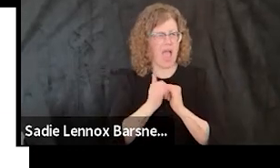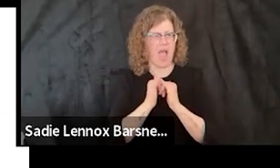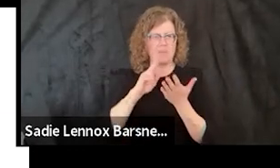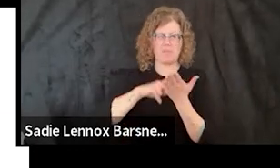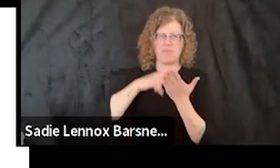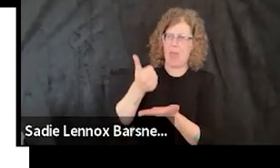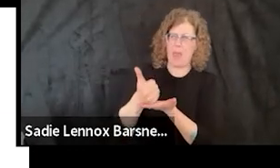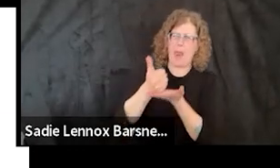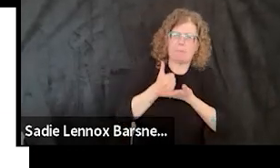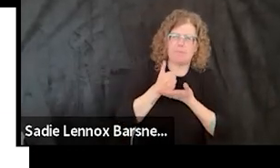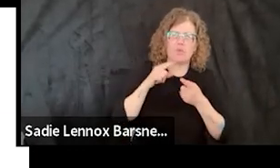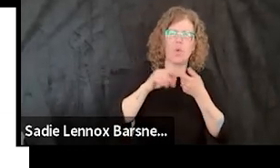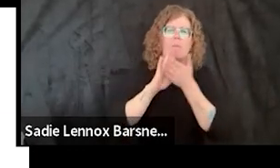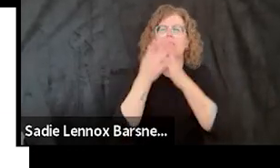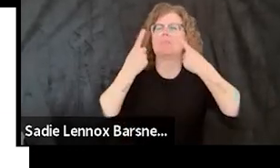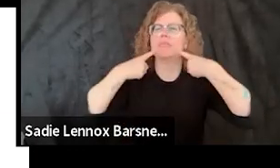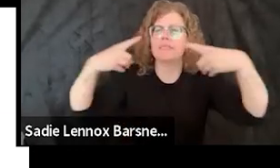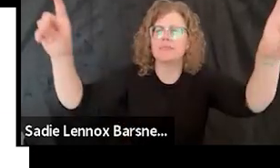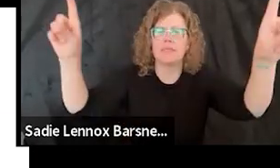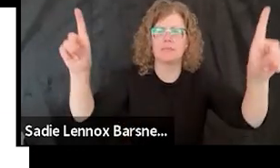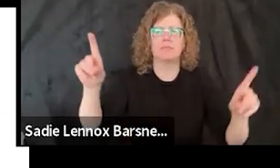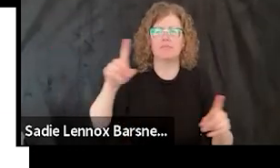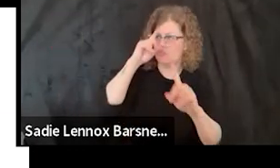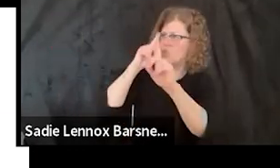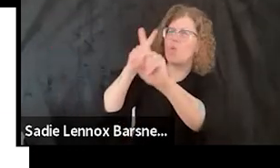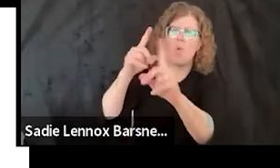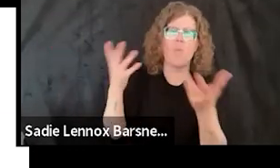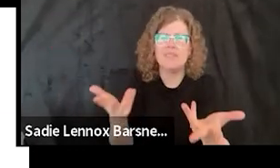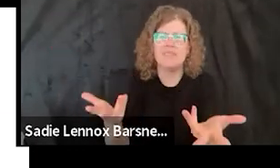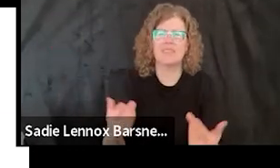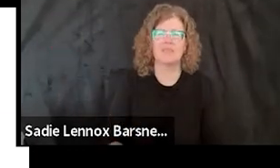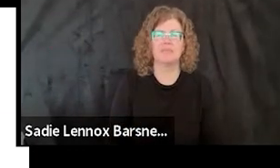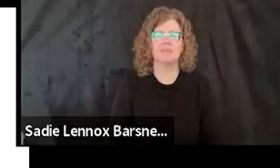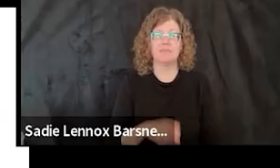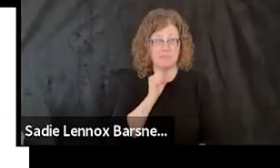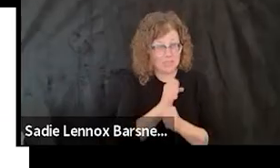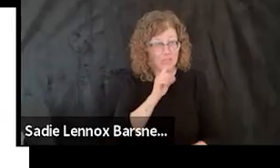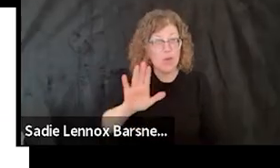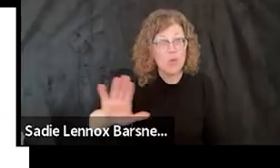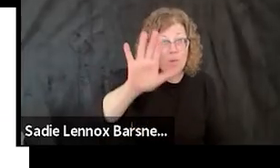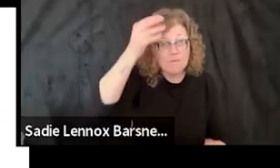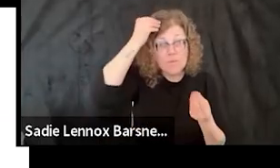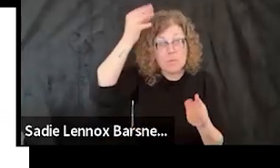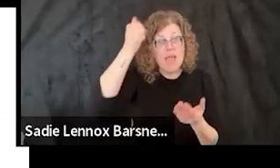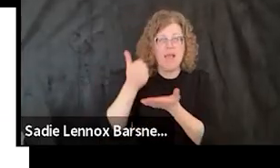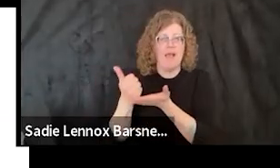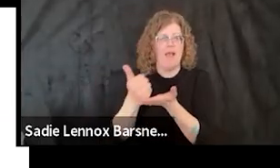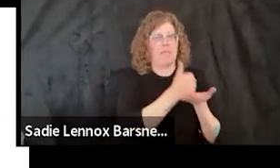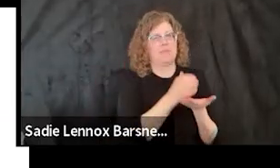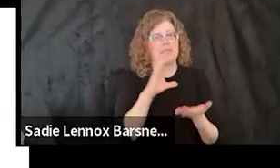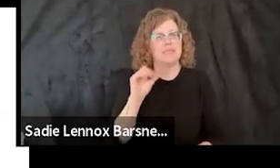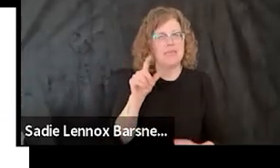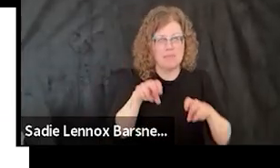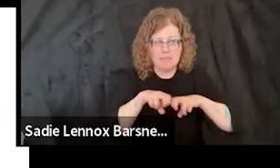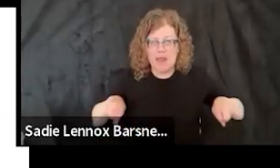Ensure that you've provided enough information and context to the assessors to draw these connections. It might seem obvious to you, but if you